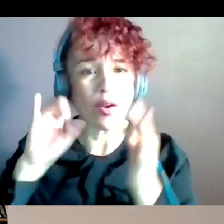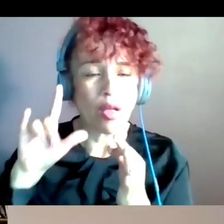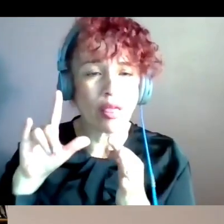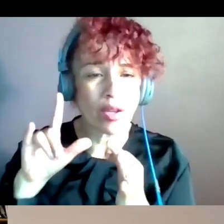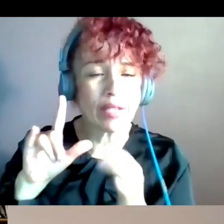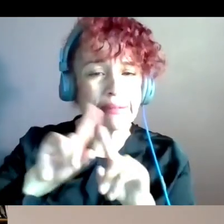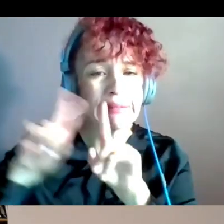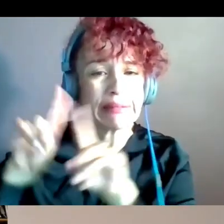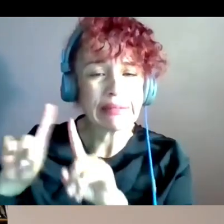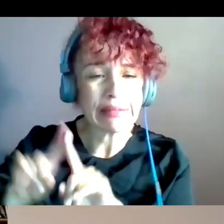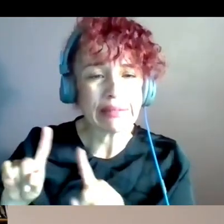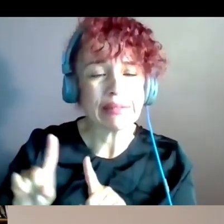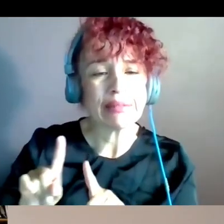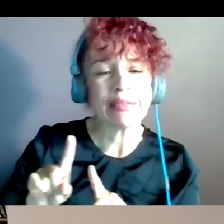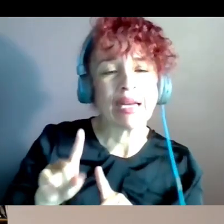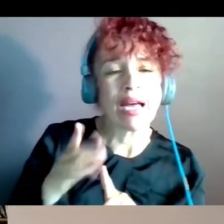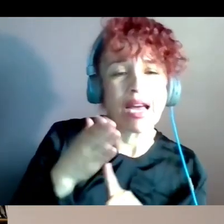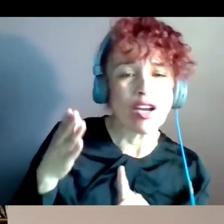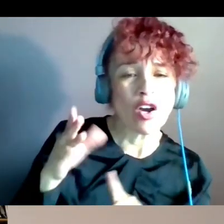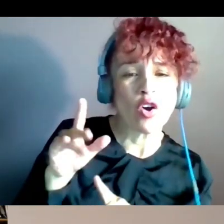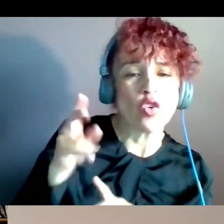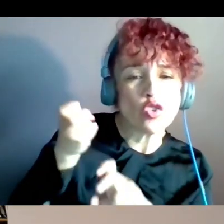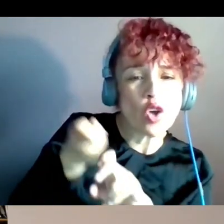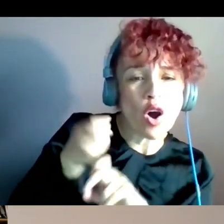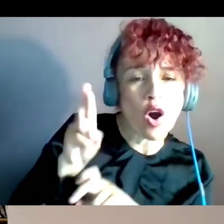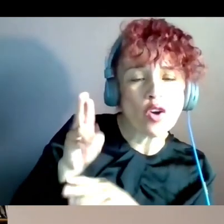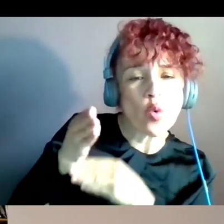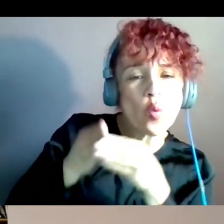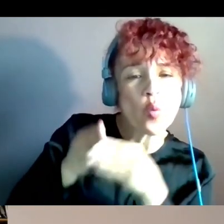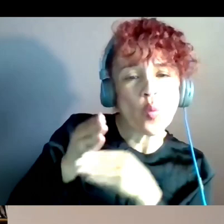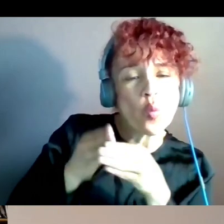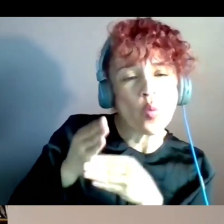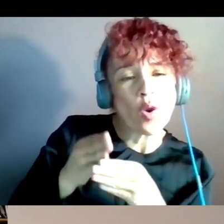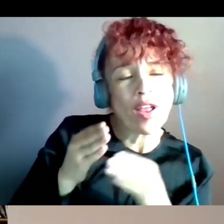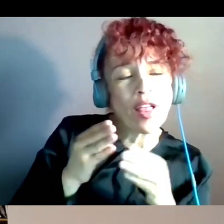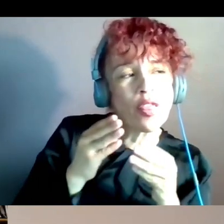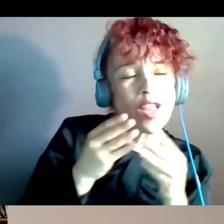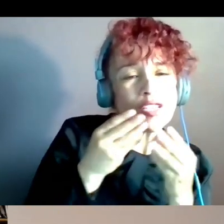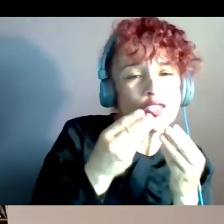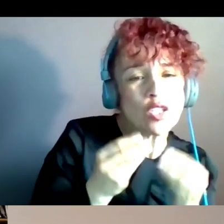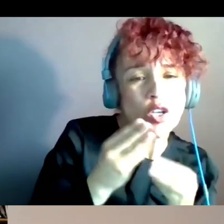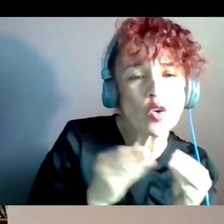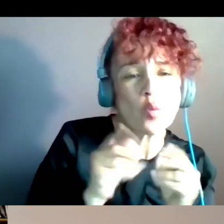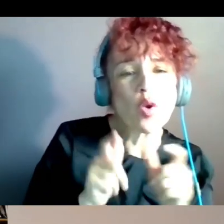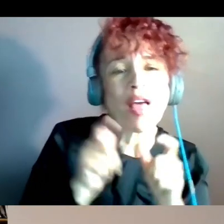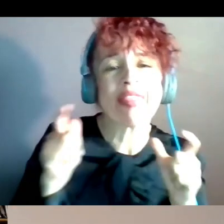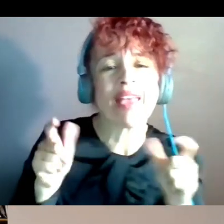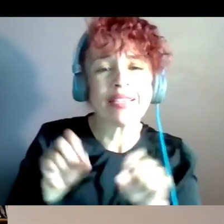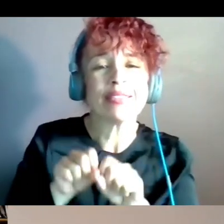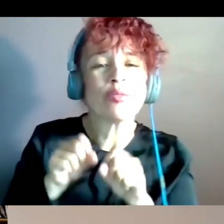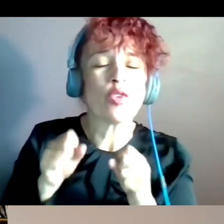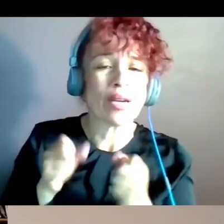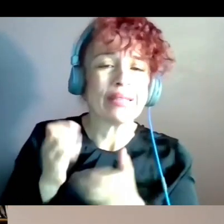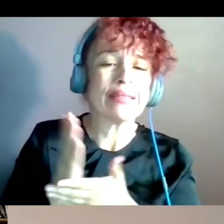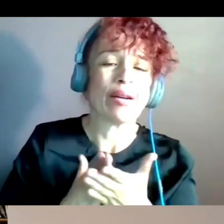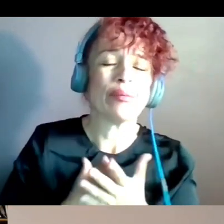the difference between the dry, harder wood and the winter, softer wood is much greater, and it makes it very difficult to carve.